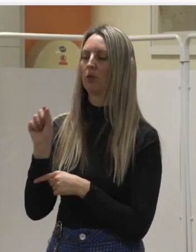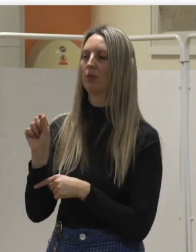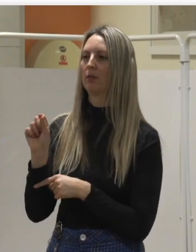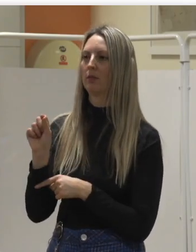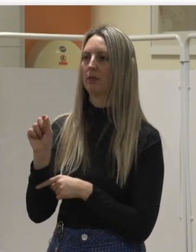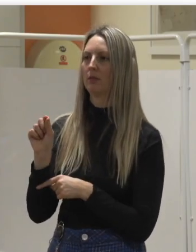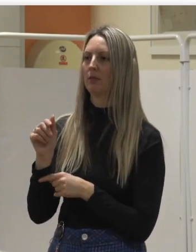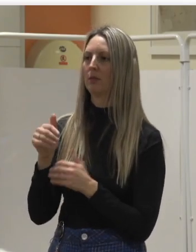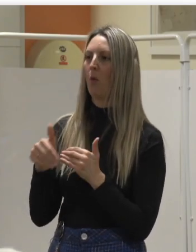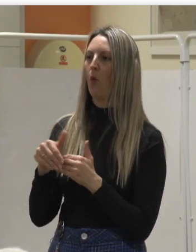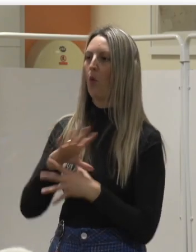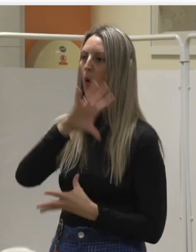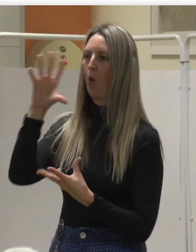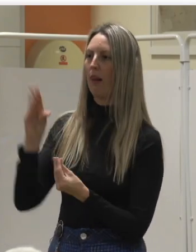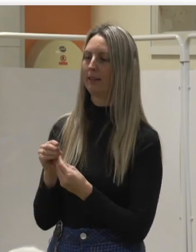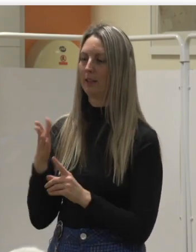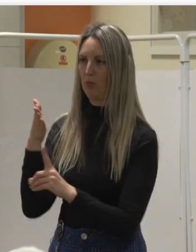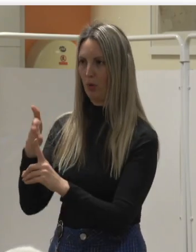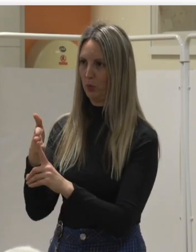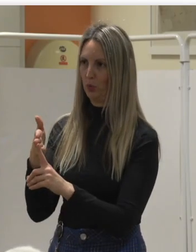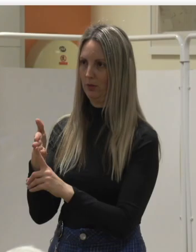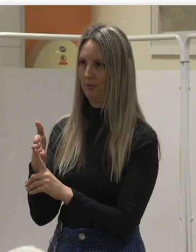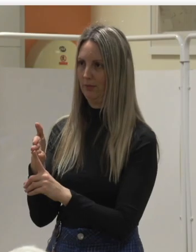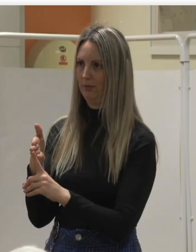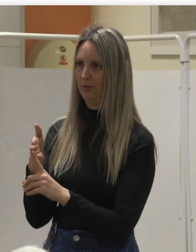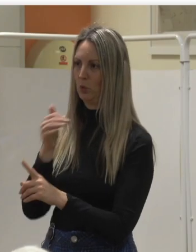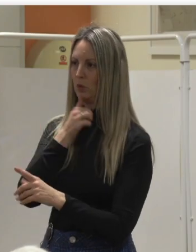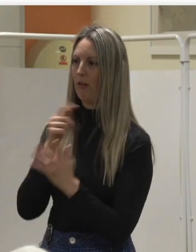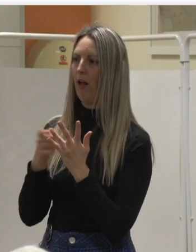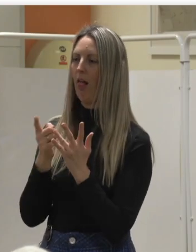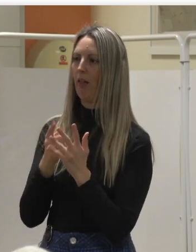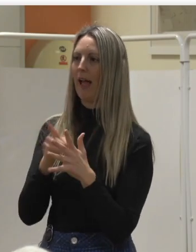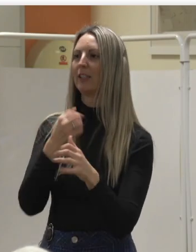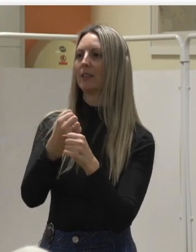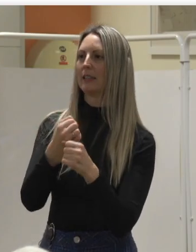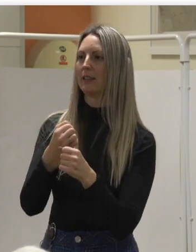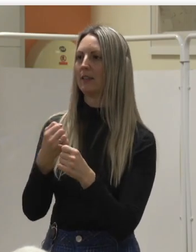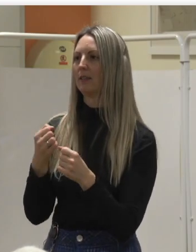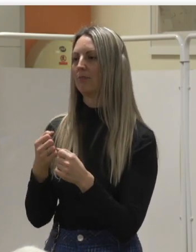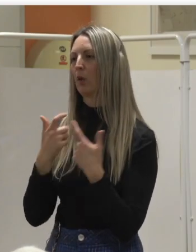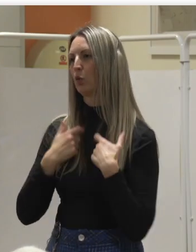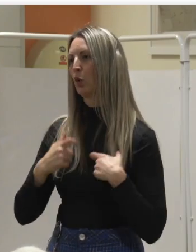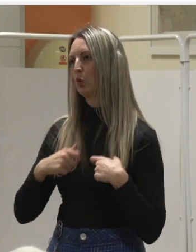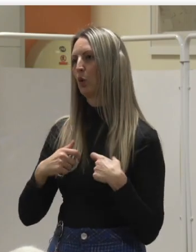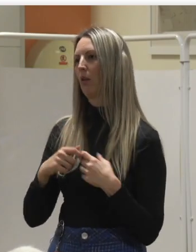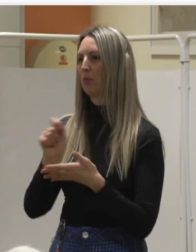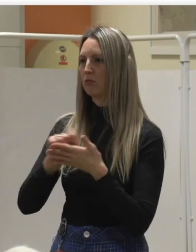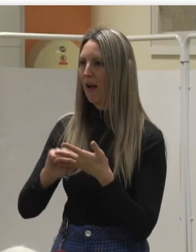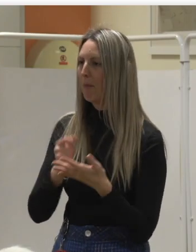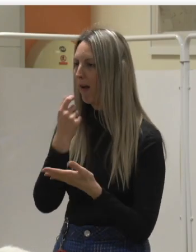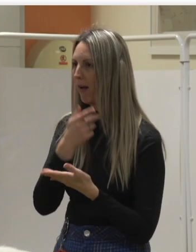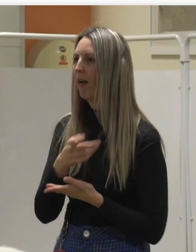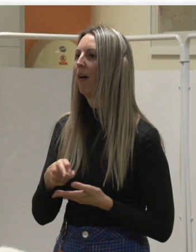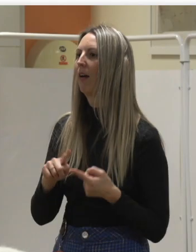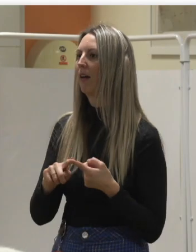the involvement of various other agencies. You may have social prescriber, which Val was telling me about